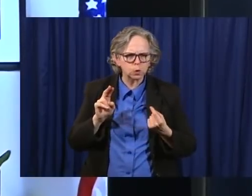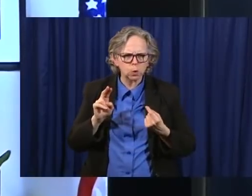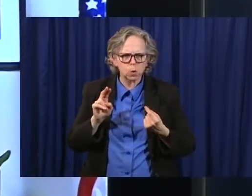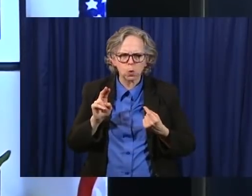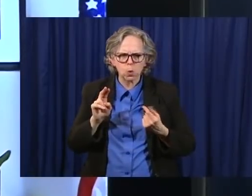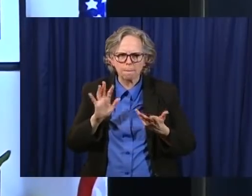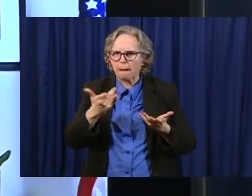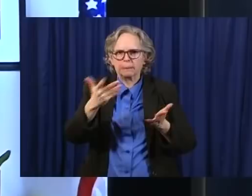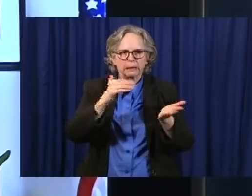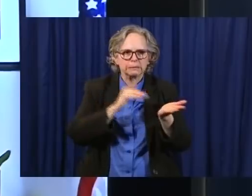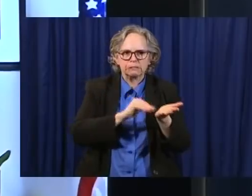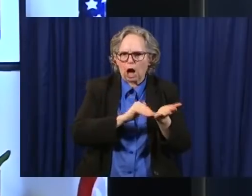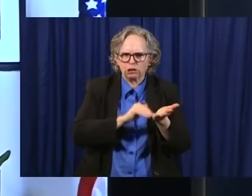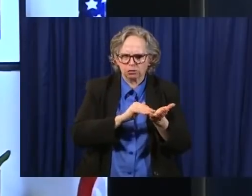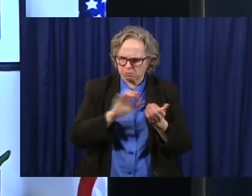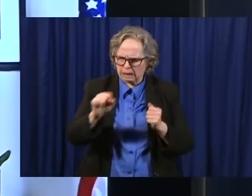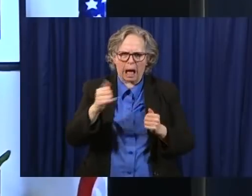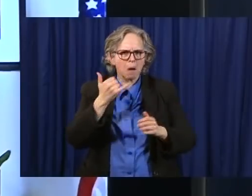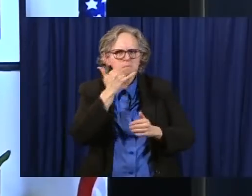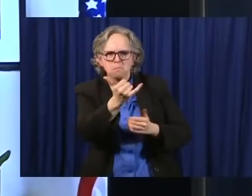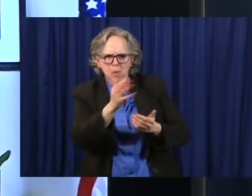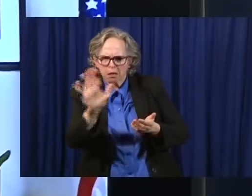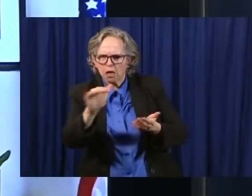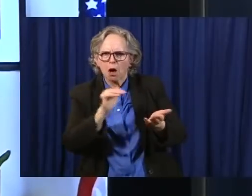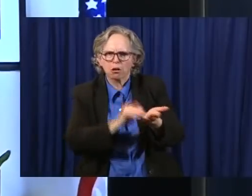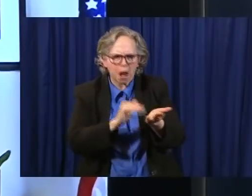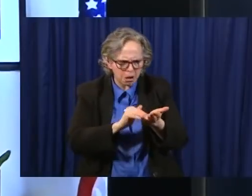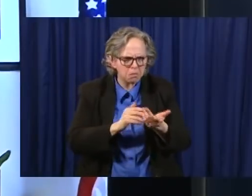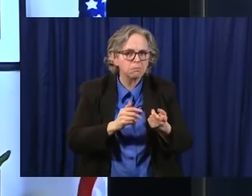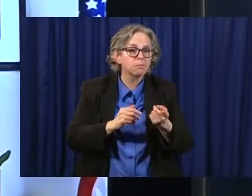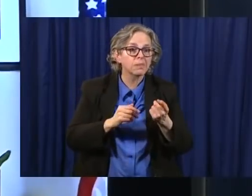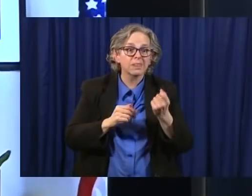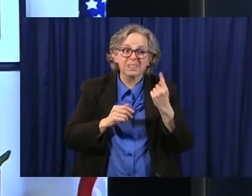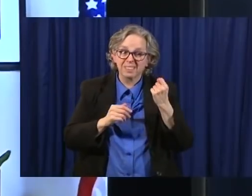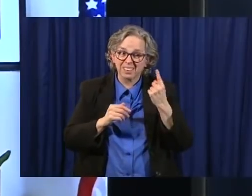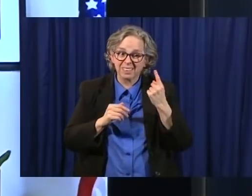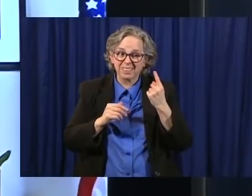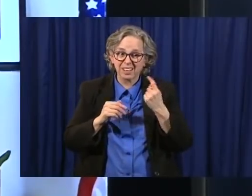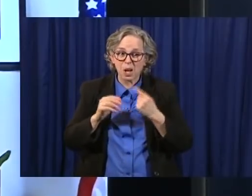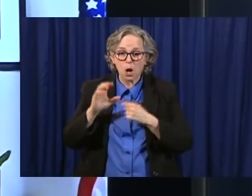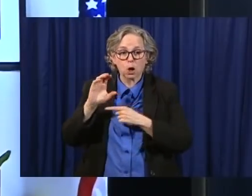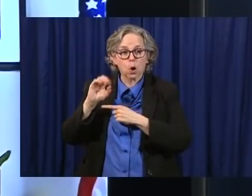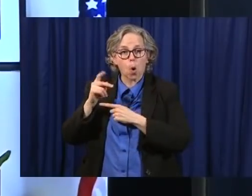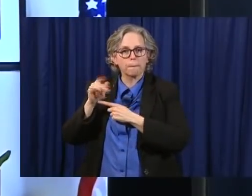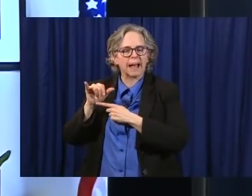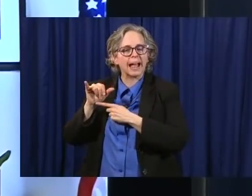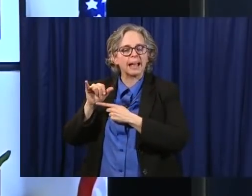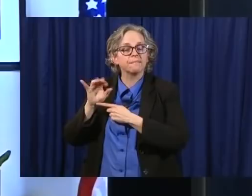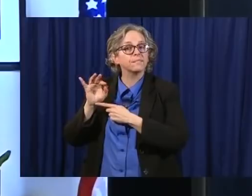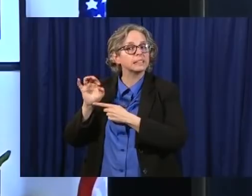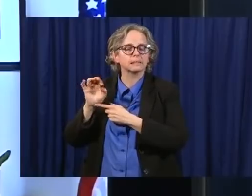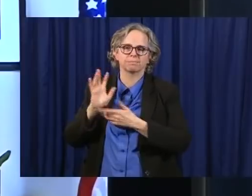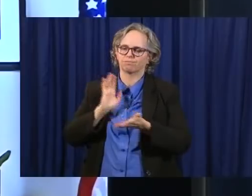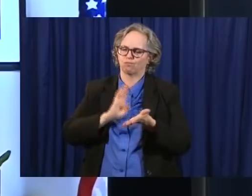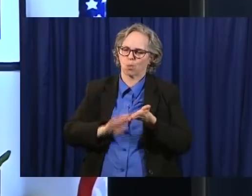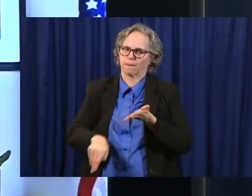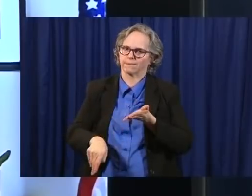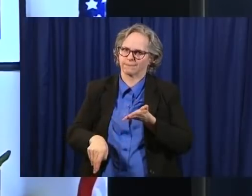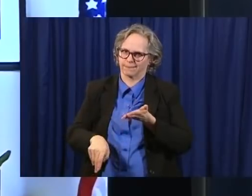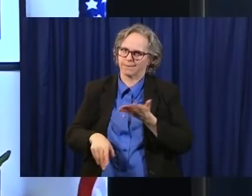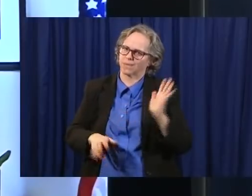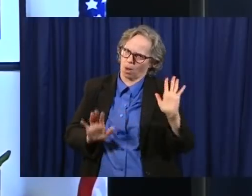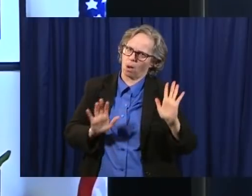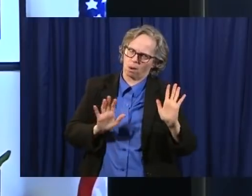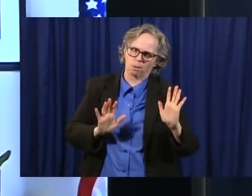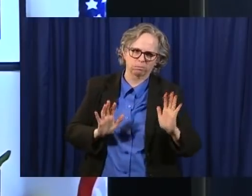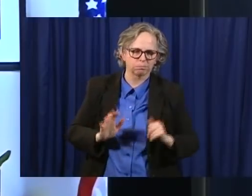request process. So they have the ability to do that as well. It's not just the surveillance. And we also changed our electronic health record